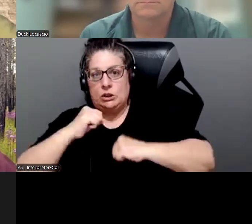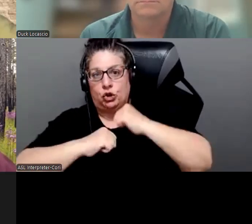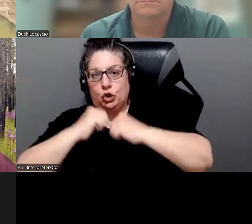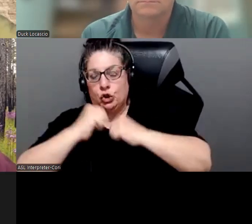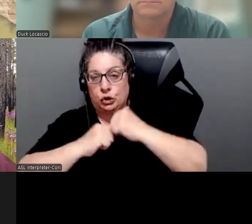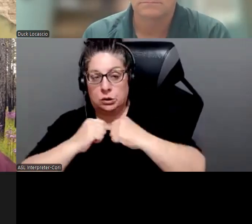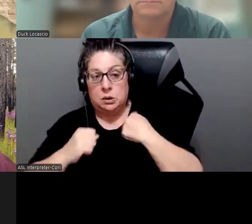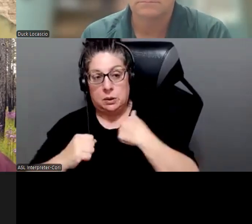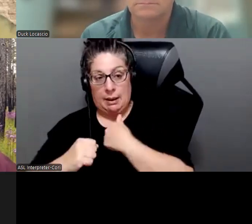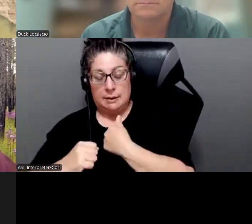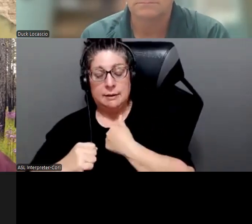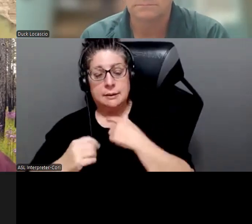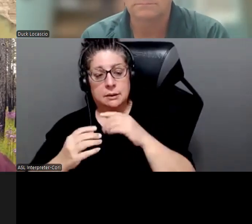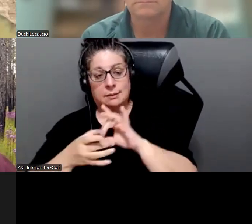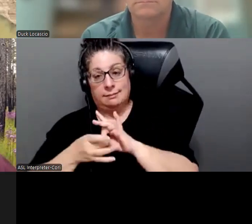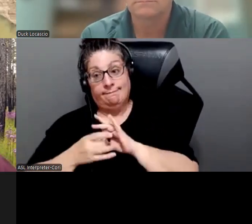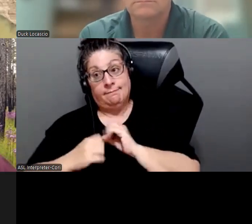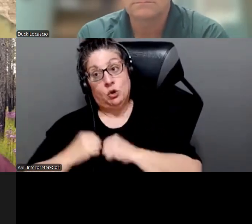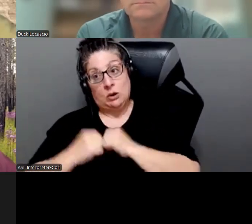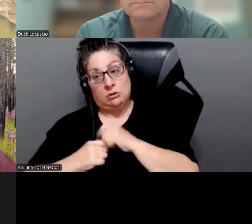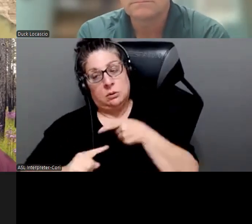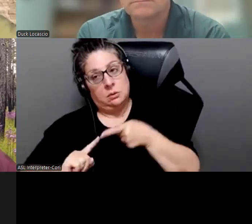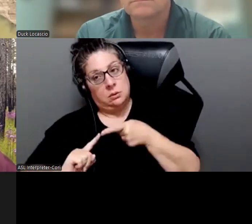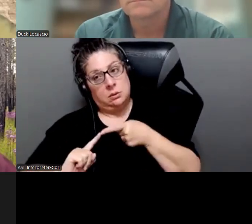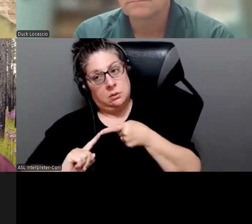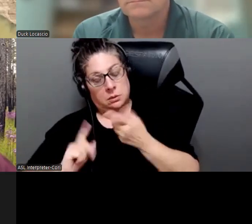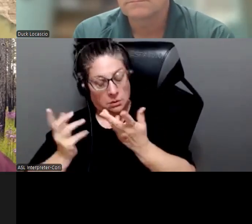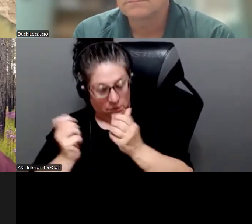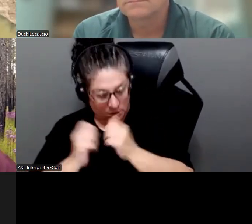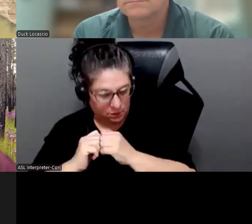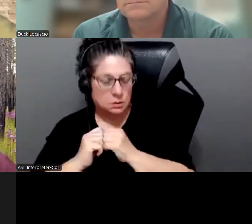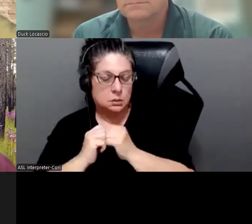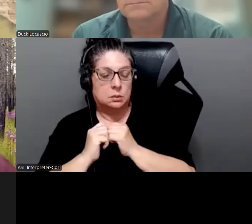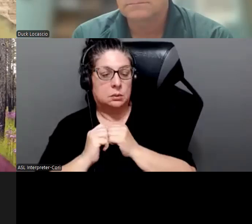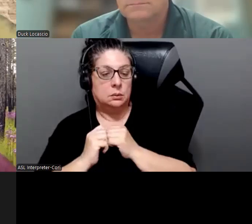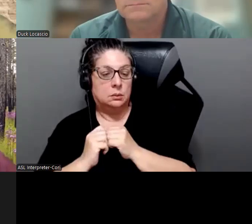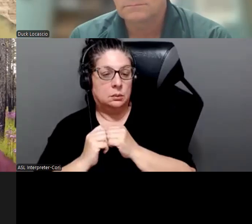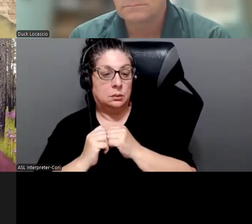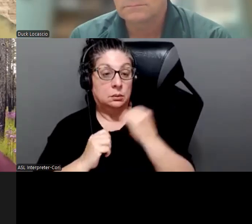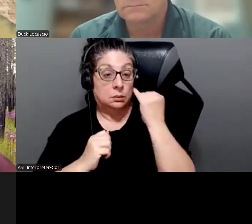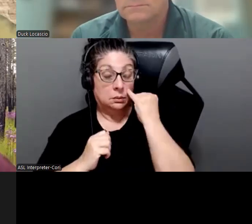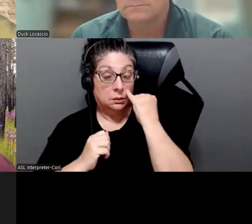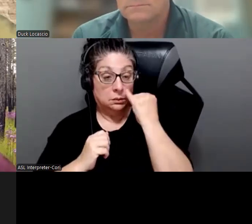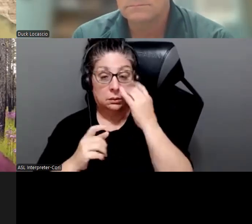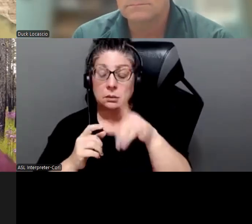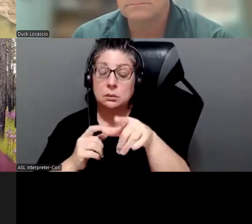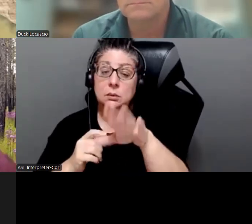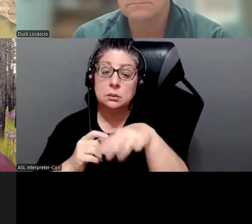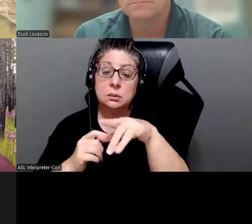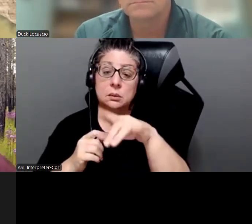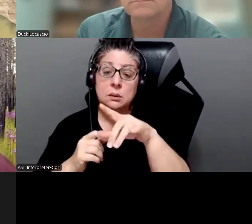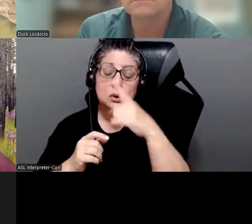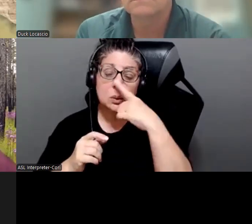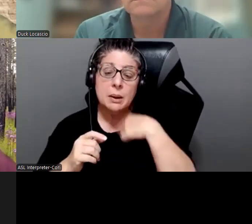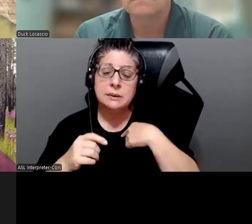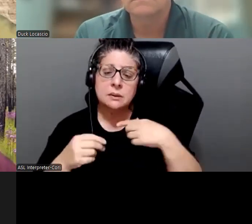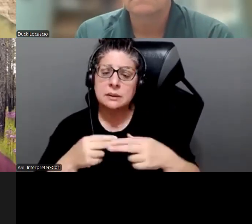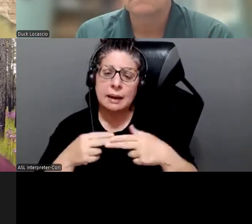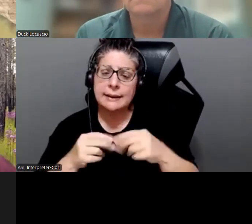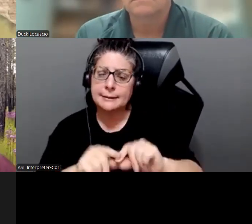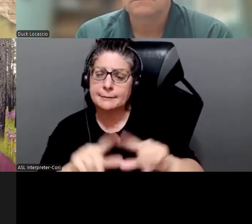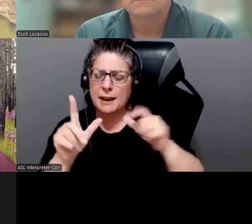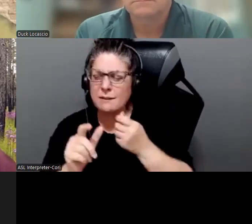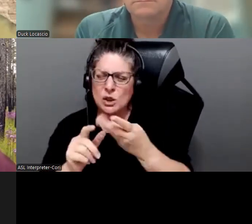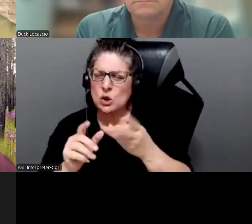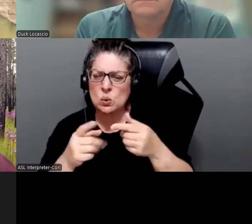us, it's all about structure. And if Gwyneth, could you bring my slides up? And I've just got